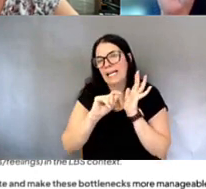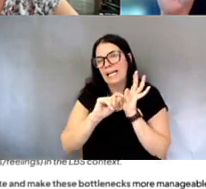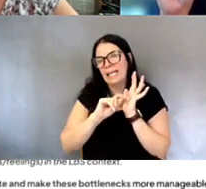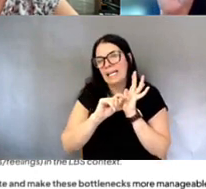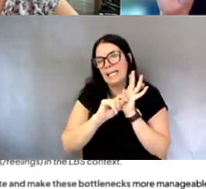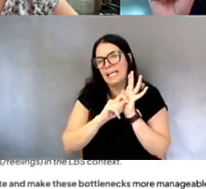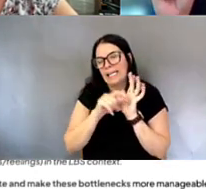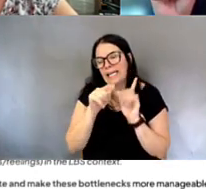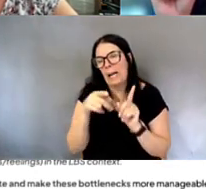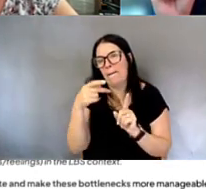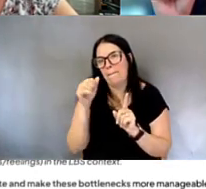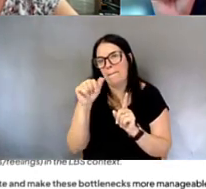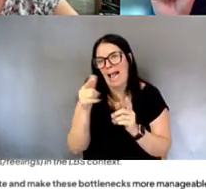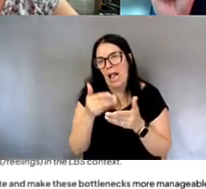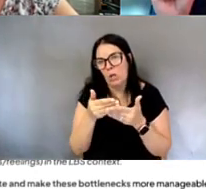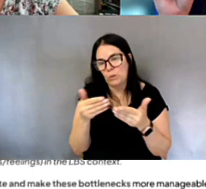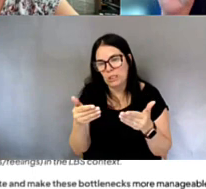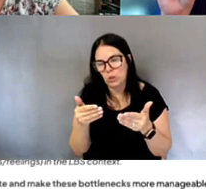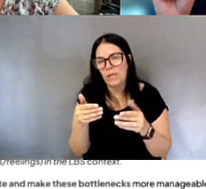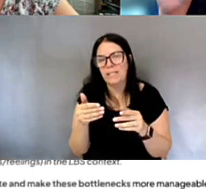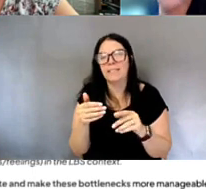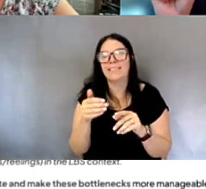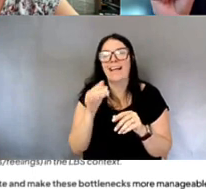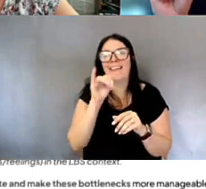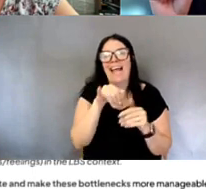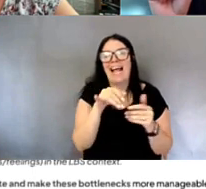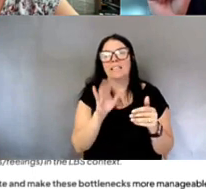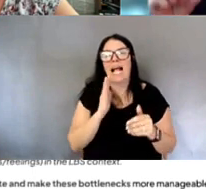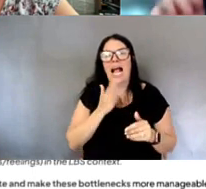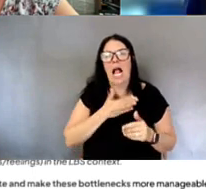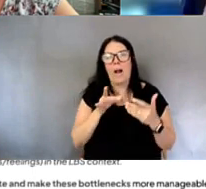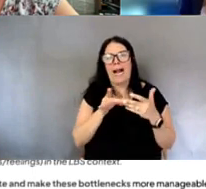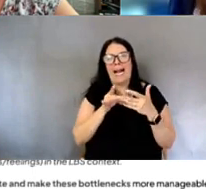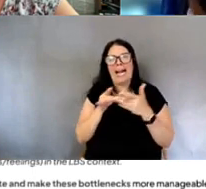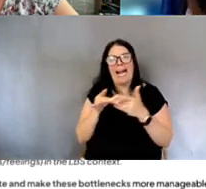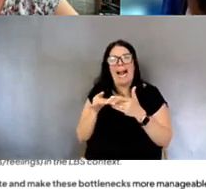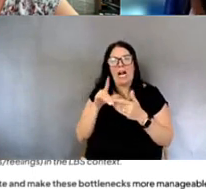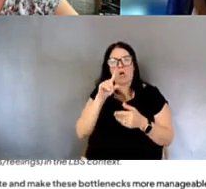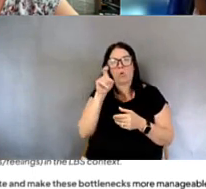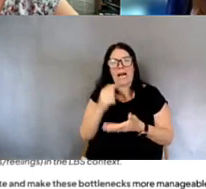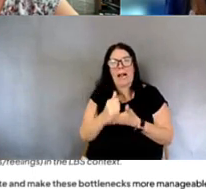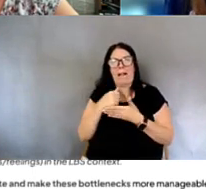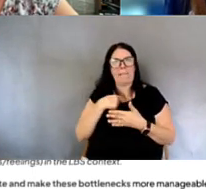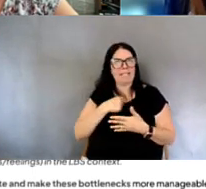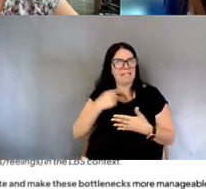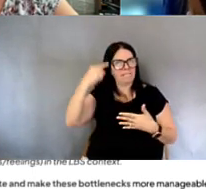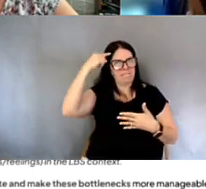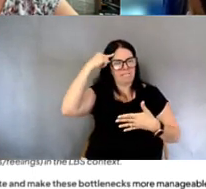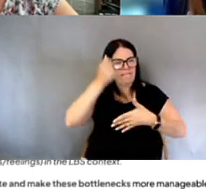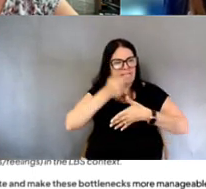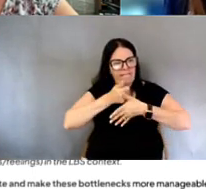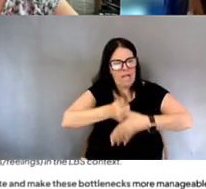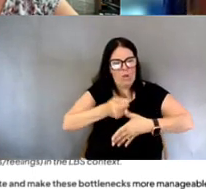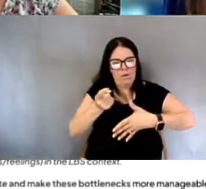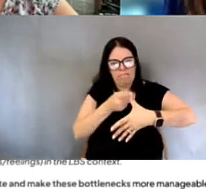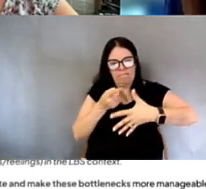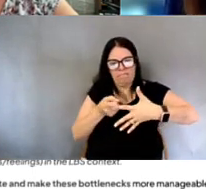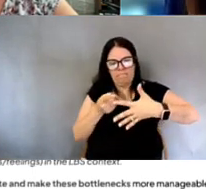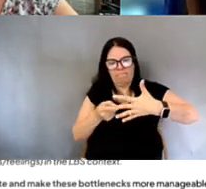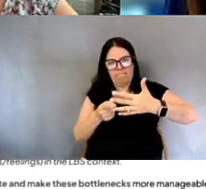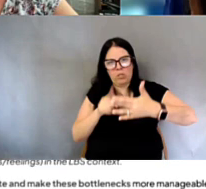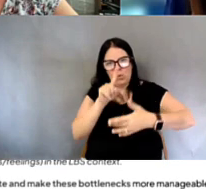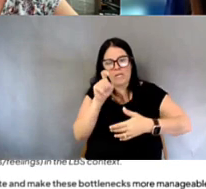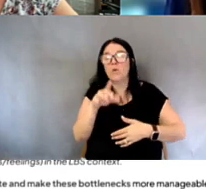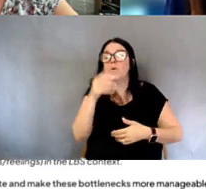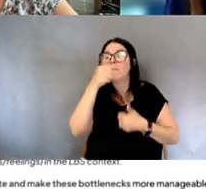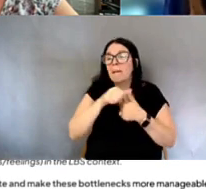PAL resources is the guiding questions. So if you recall, I said we're going to have, we had